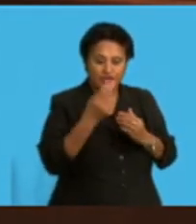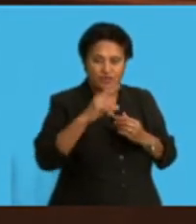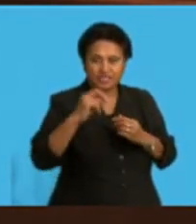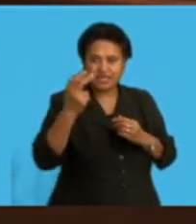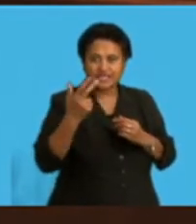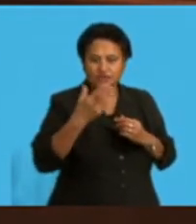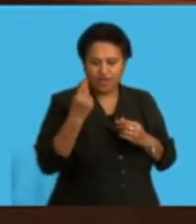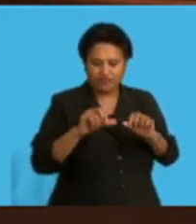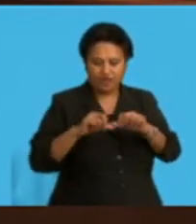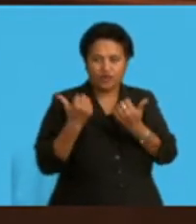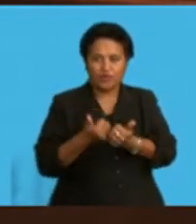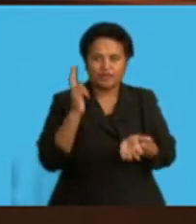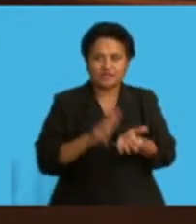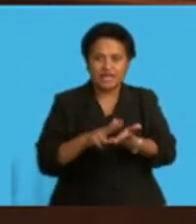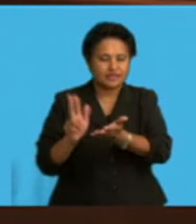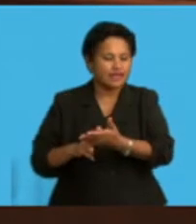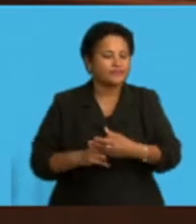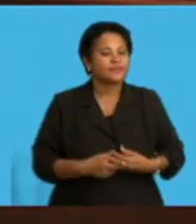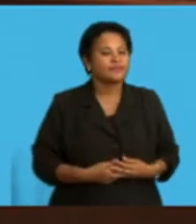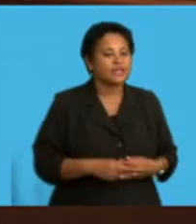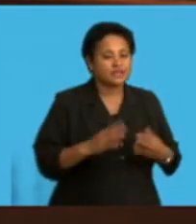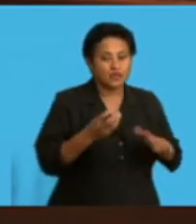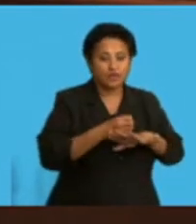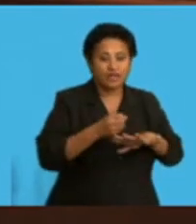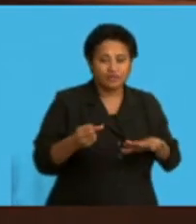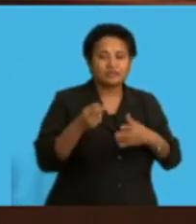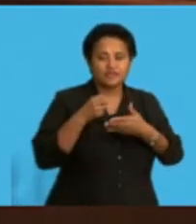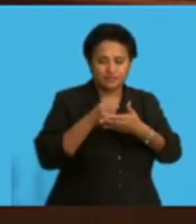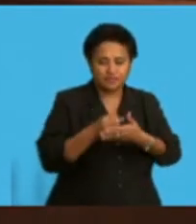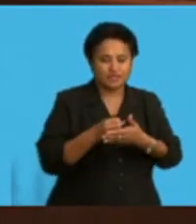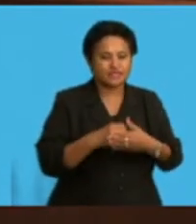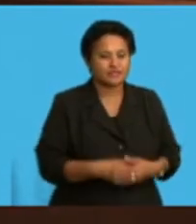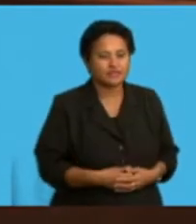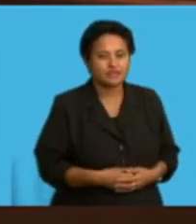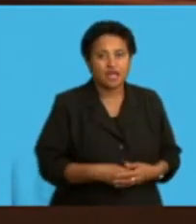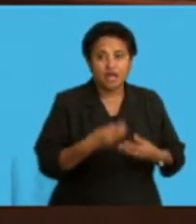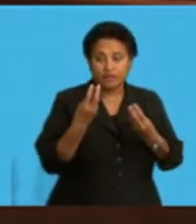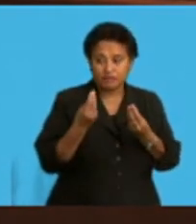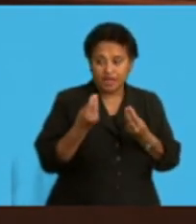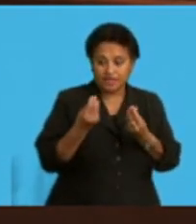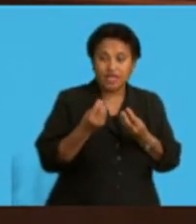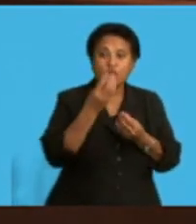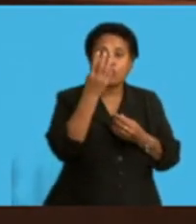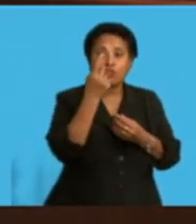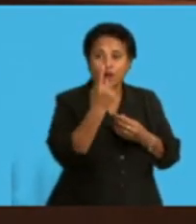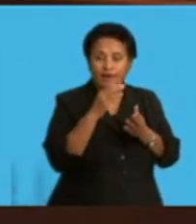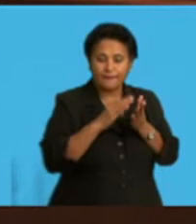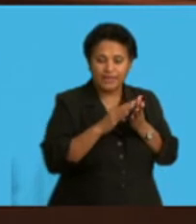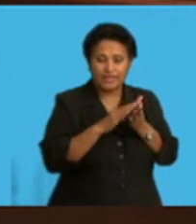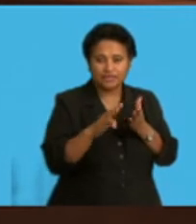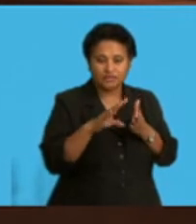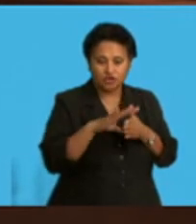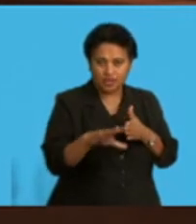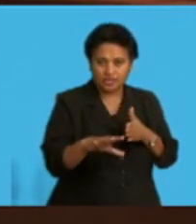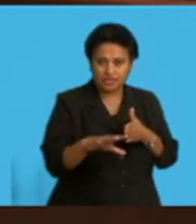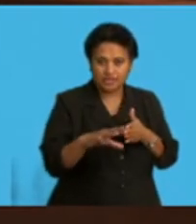will continue to subsidise costs for low-income earners at these hospitals, Madam Speaker. We will allocate, Madam Speaker, $1 million to establish and equip